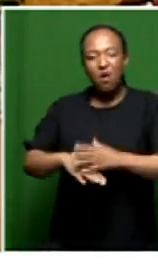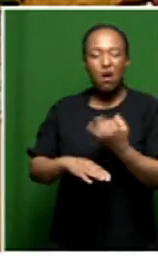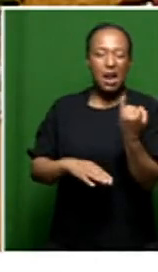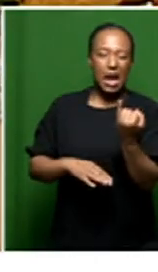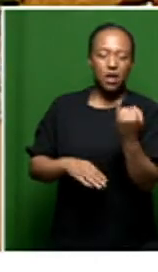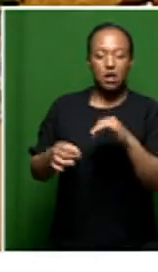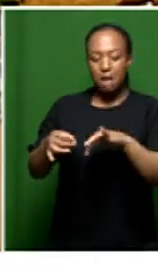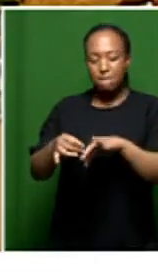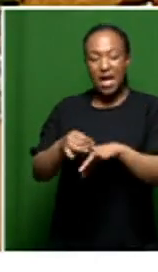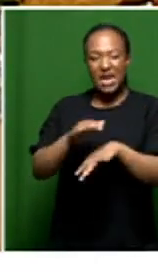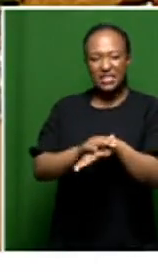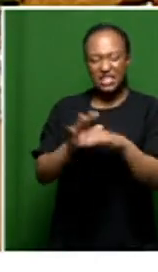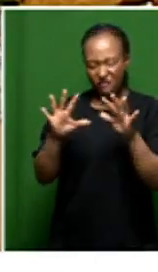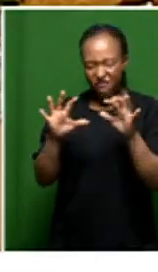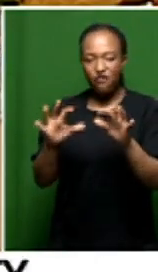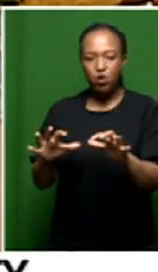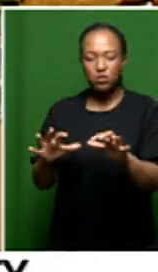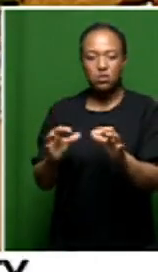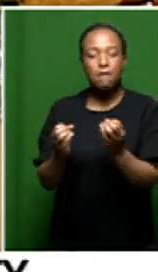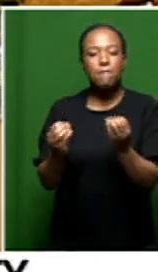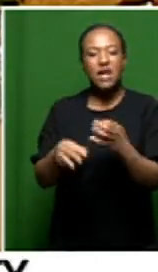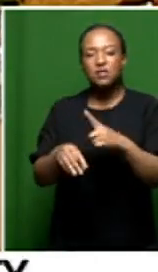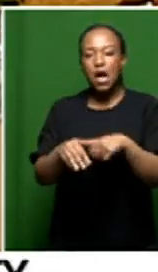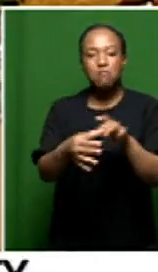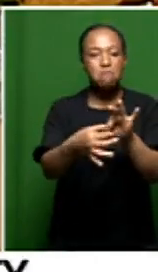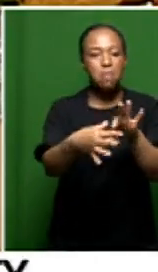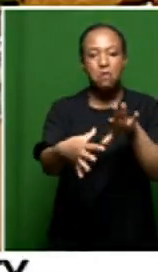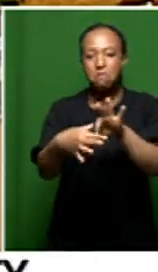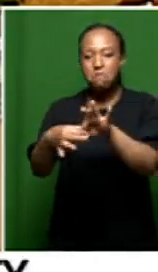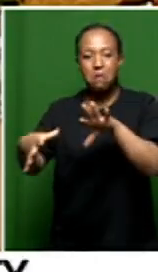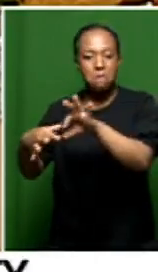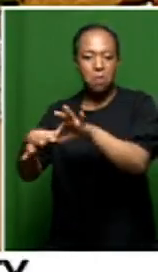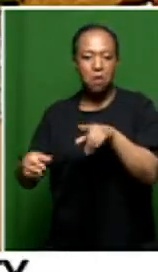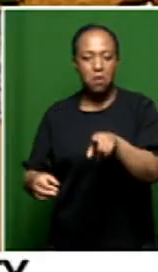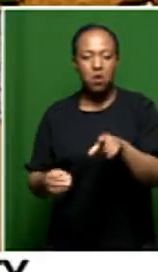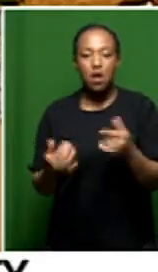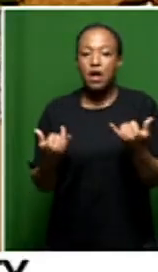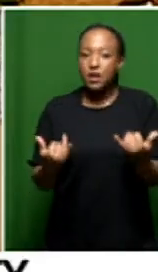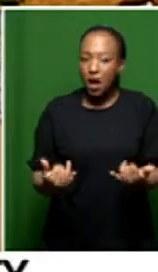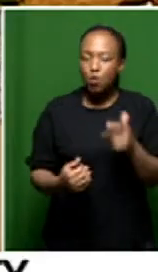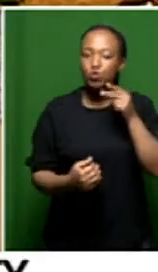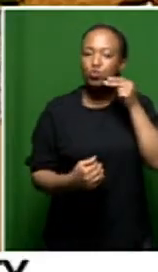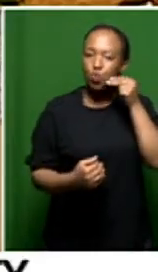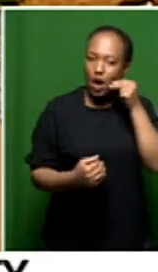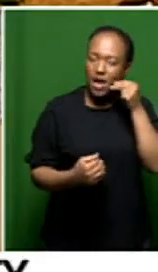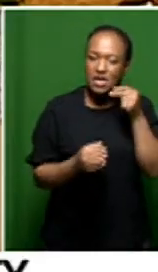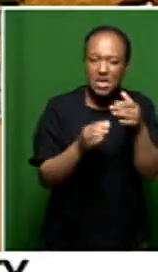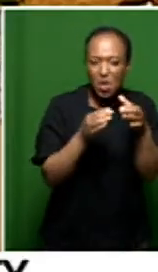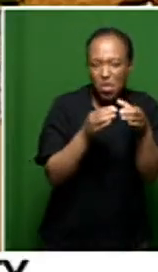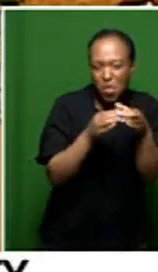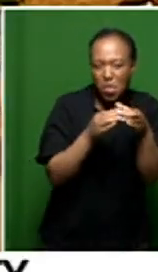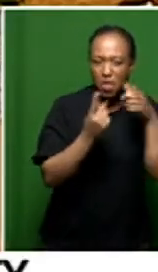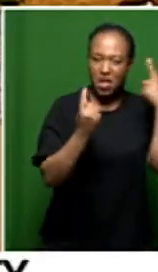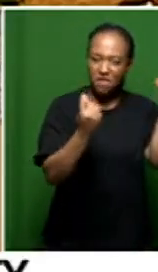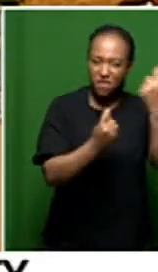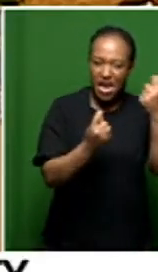saw divorces happening in this coalition. And that made the ordinary people of Tshwane, smaller